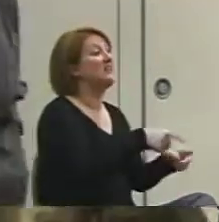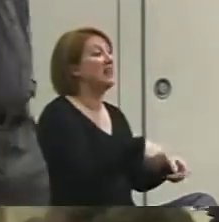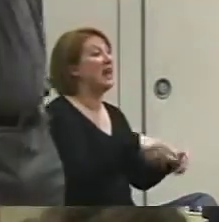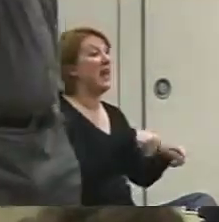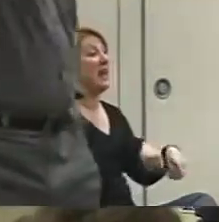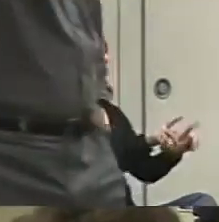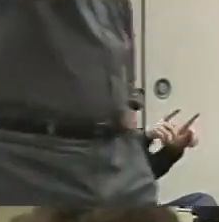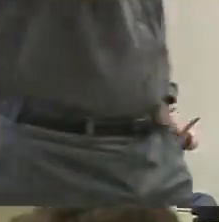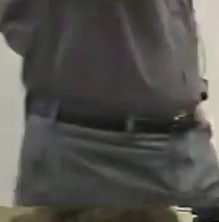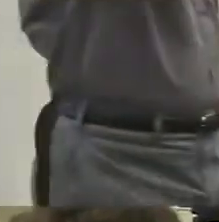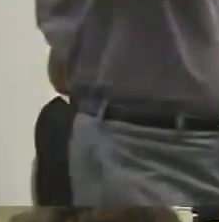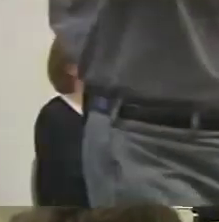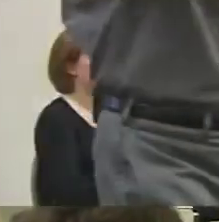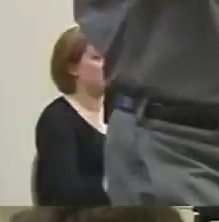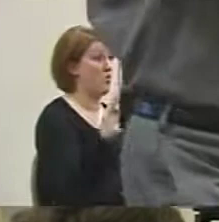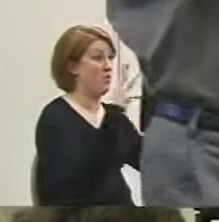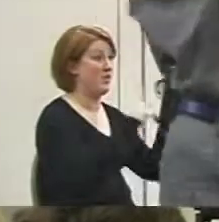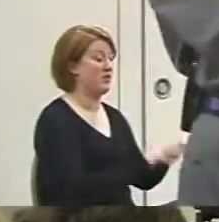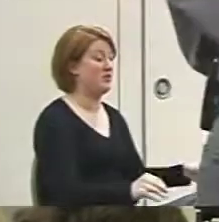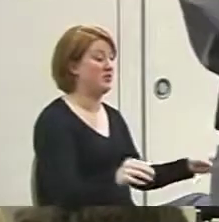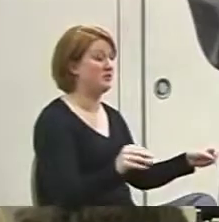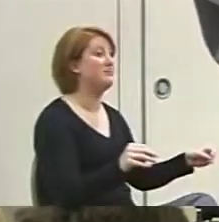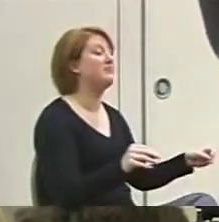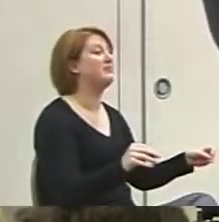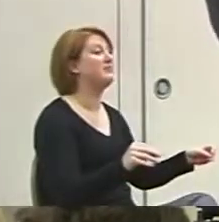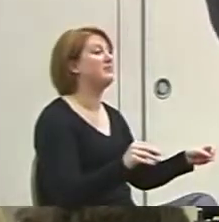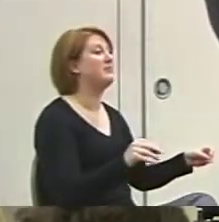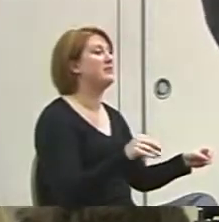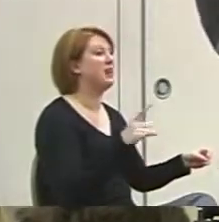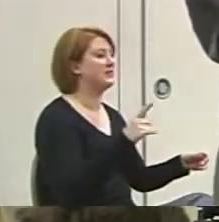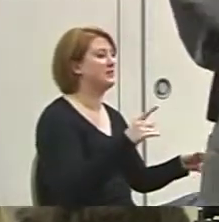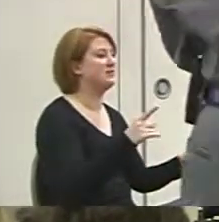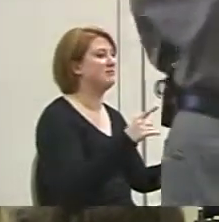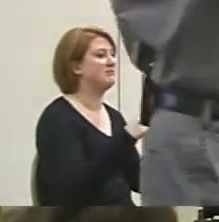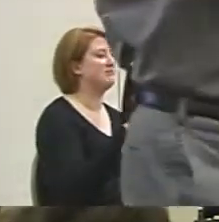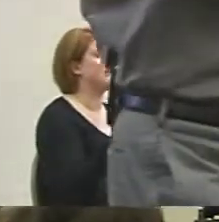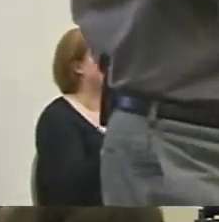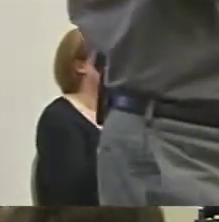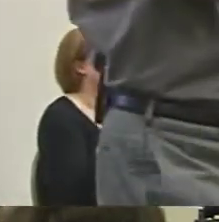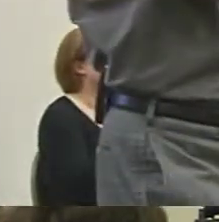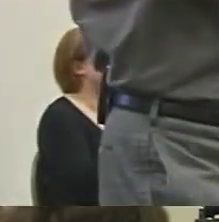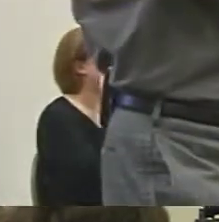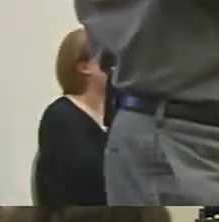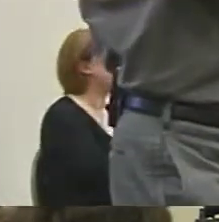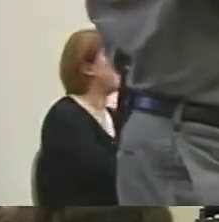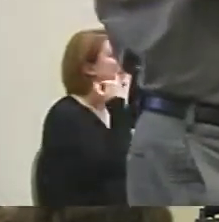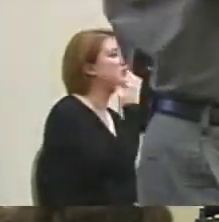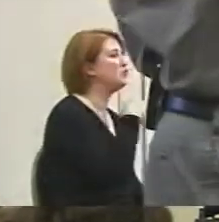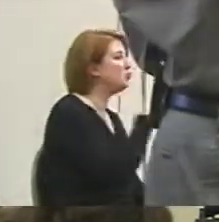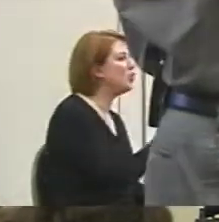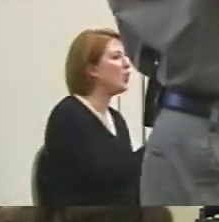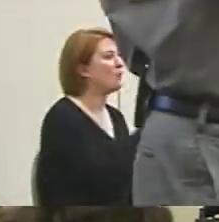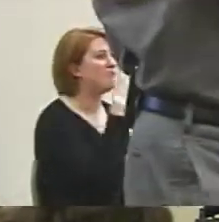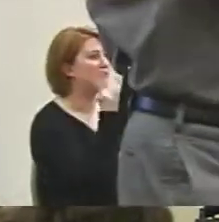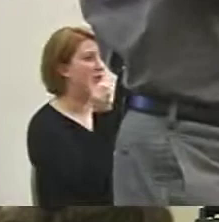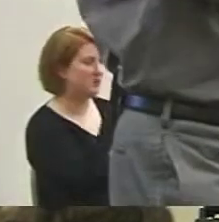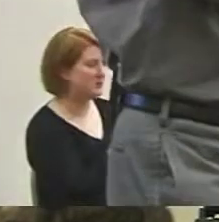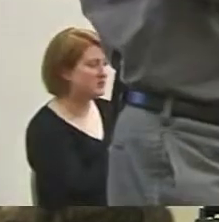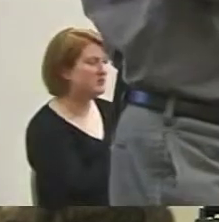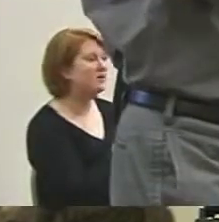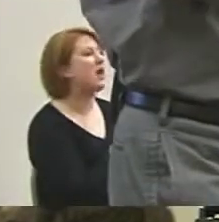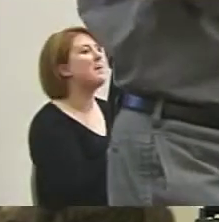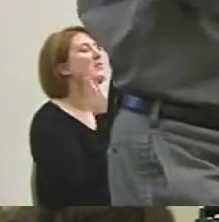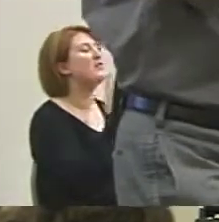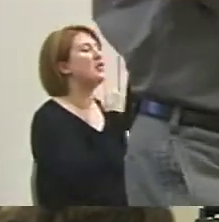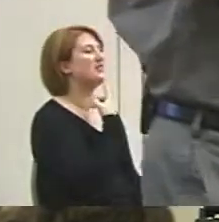tell stories, or given that the student tells a story, it's verifiable. How you verify it, now what we used to do with stealing is, I